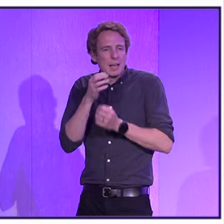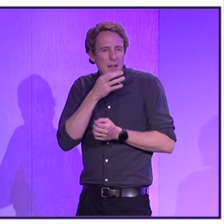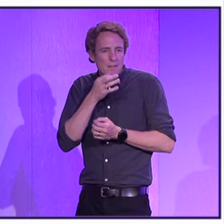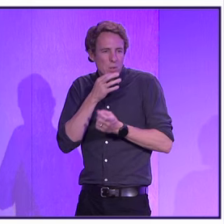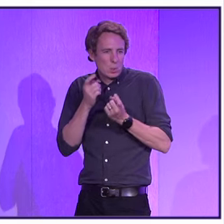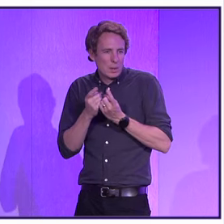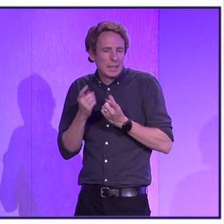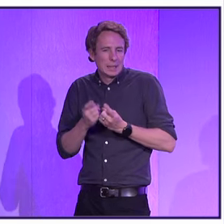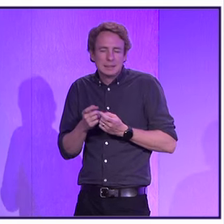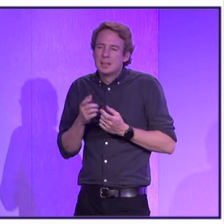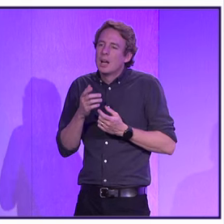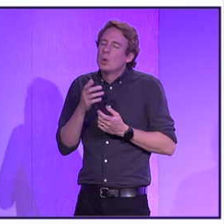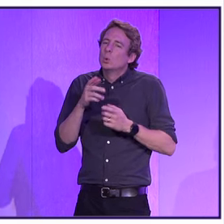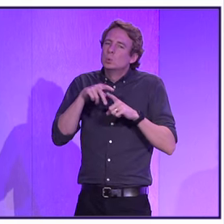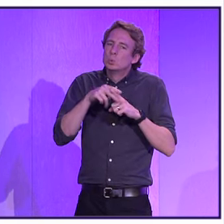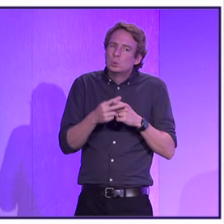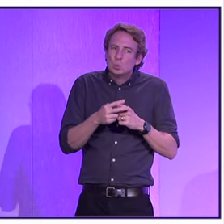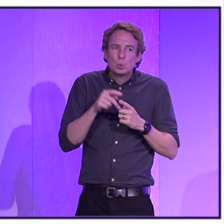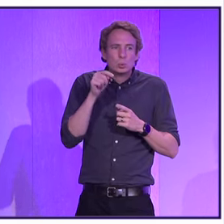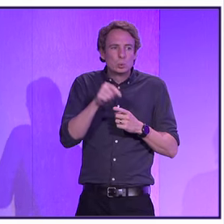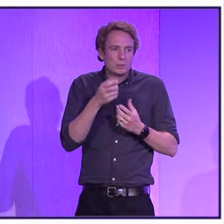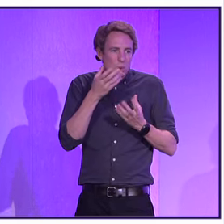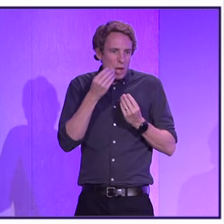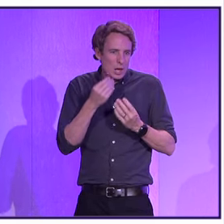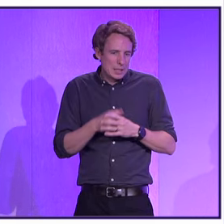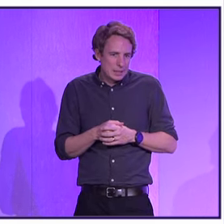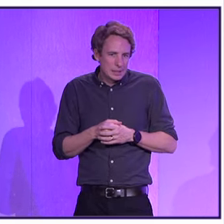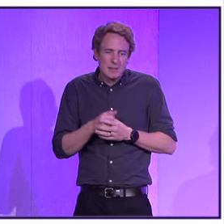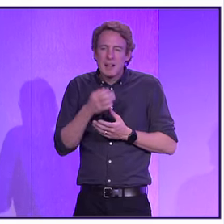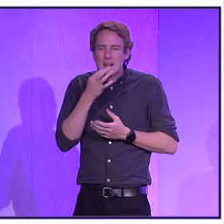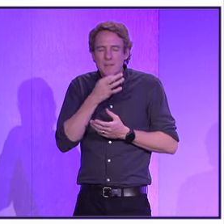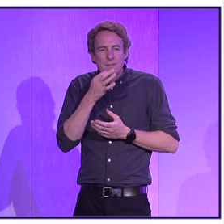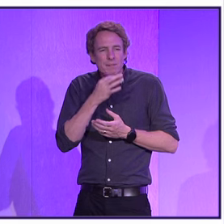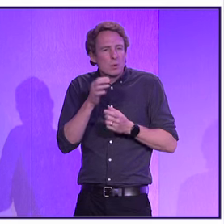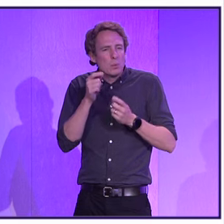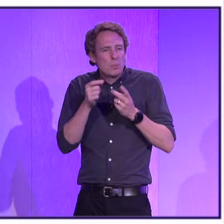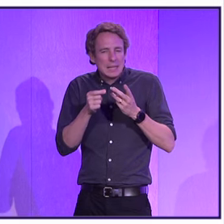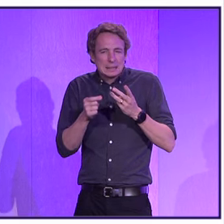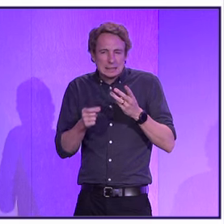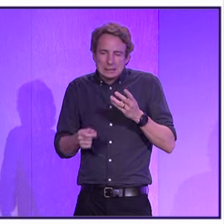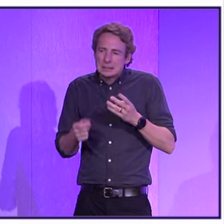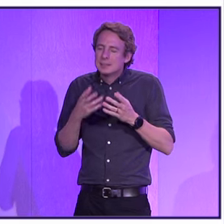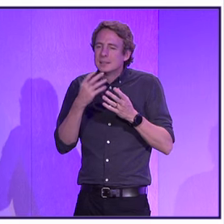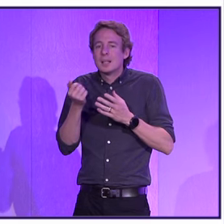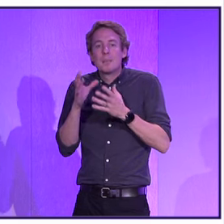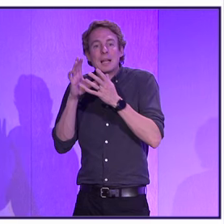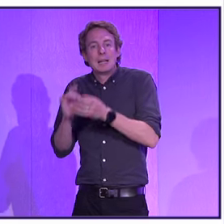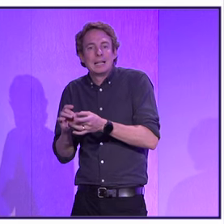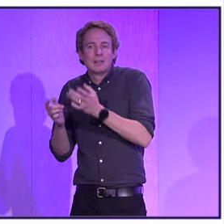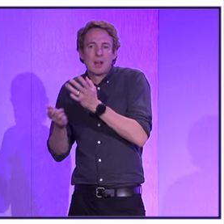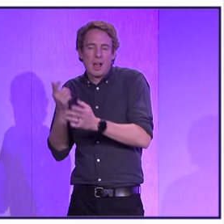smaller collection of tools for learning. And it has a few bits and pieces in it. Some of it links to other people's